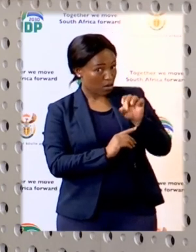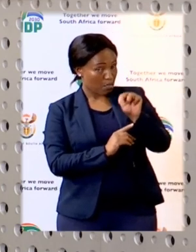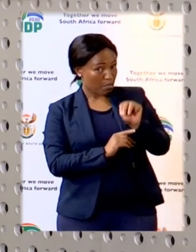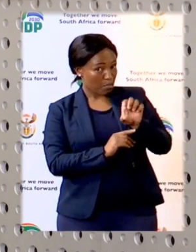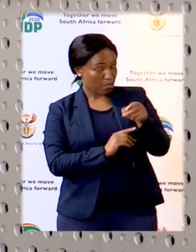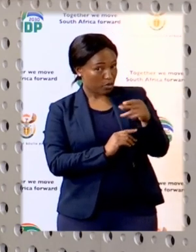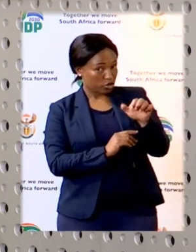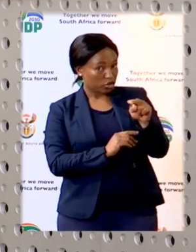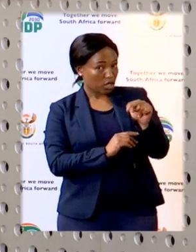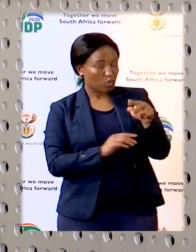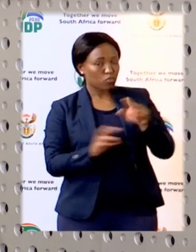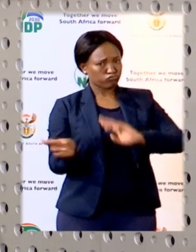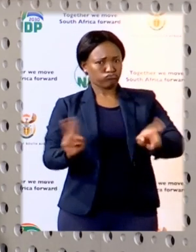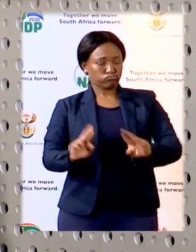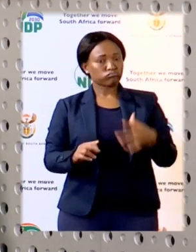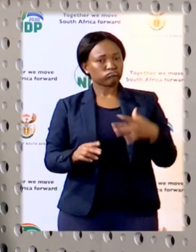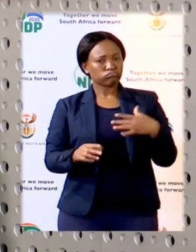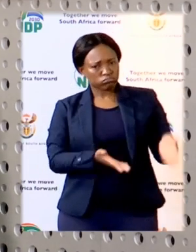Mshengu, please.